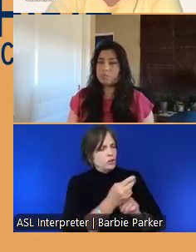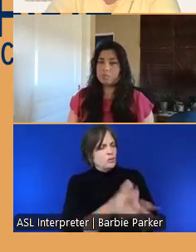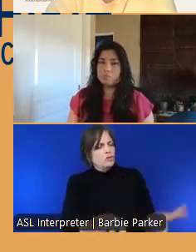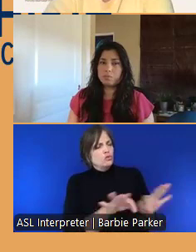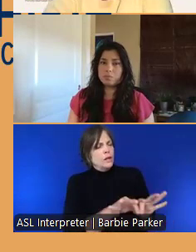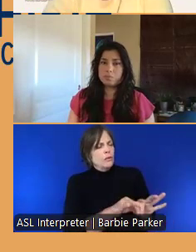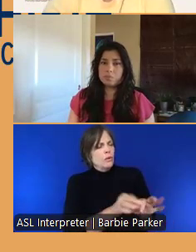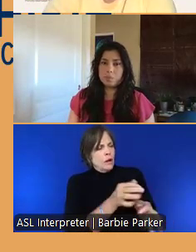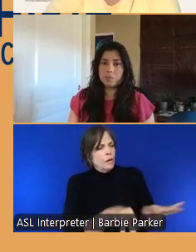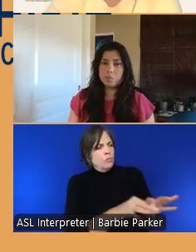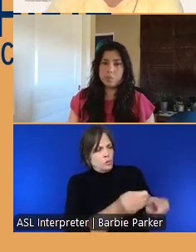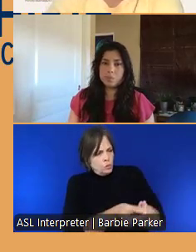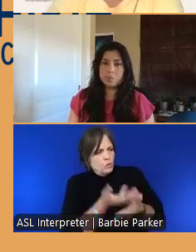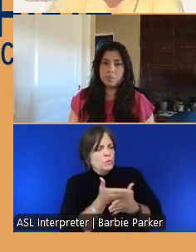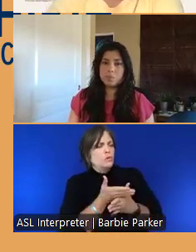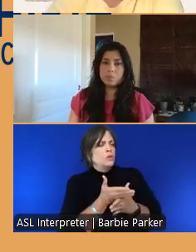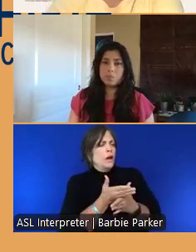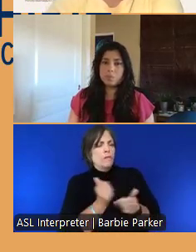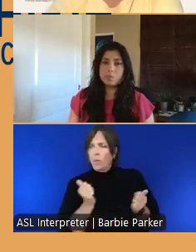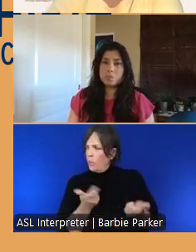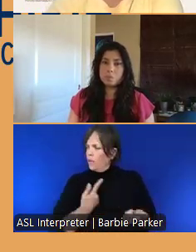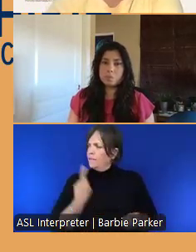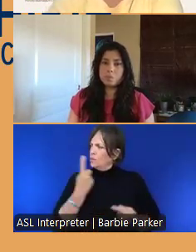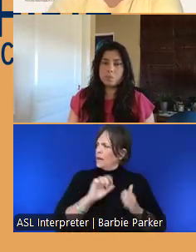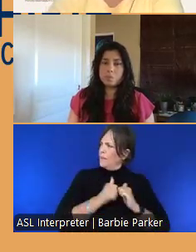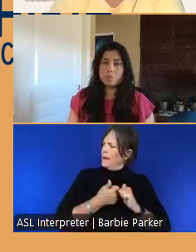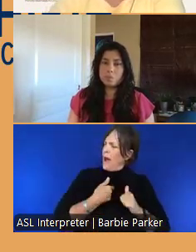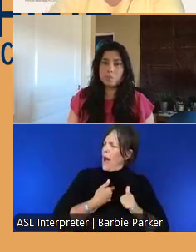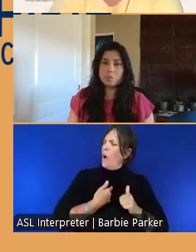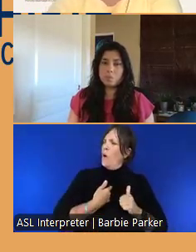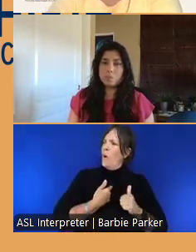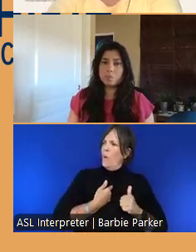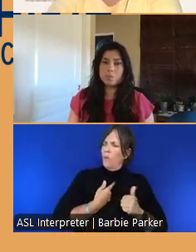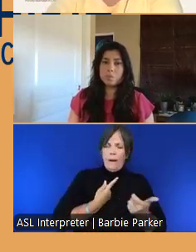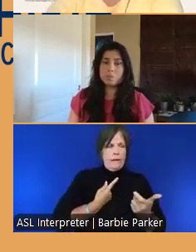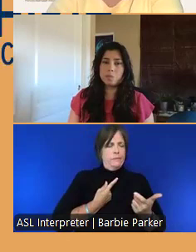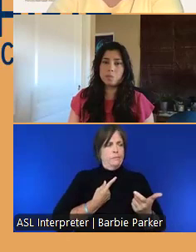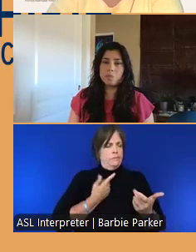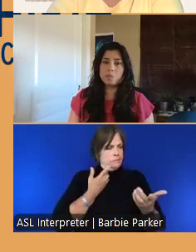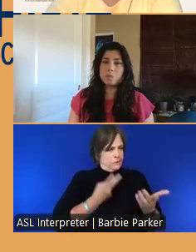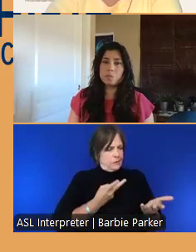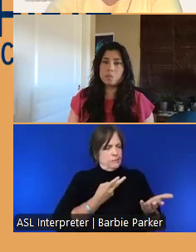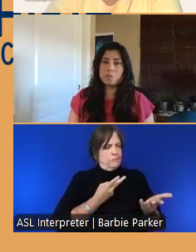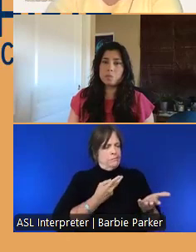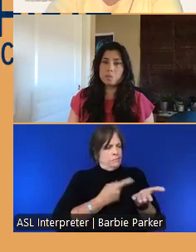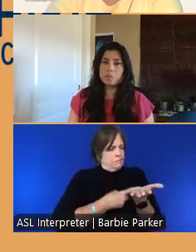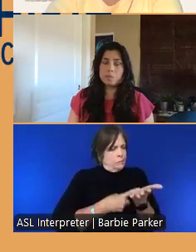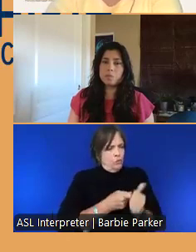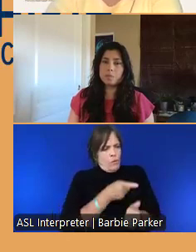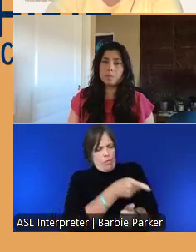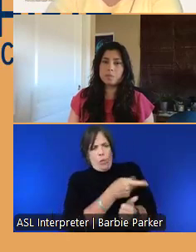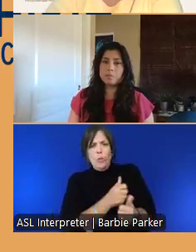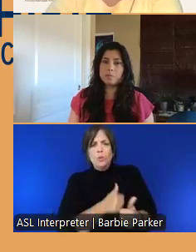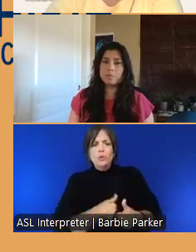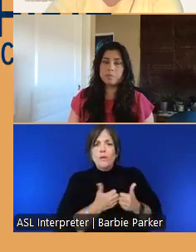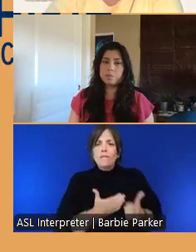think about how we come in contact with survivors, individuals at risk, potential victims, and how we can